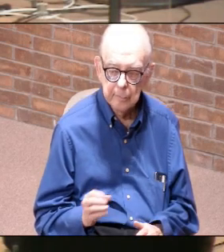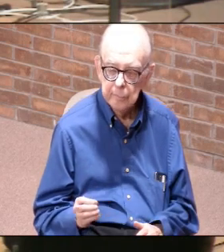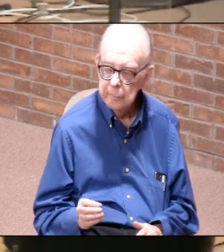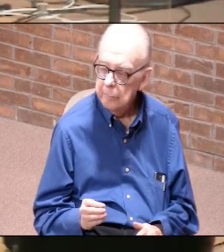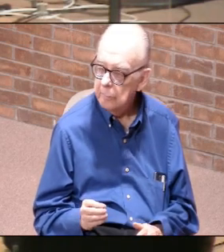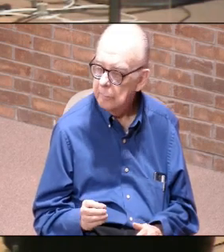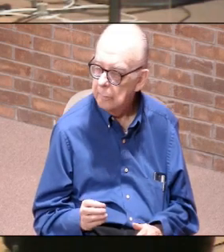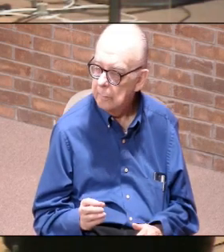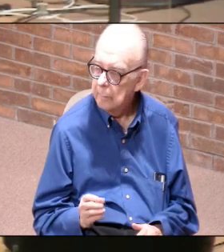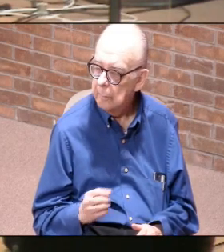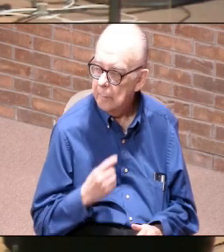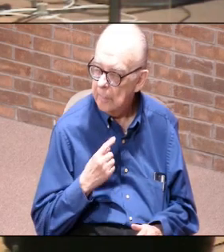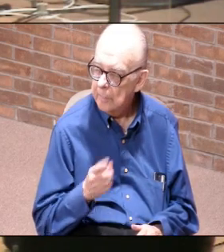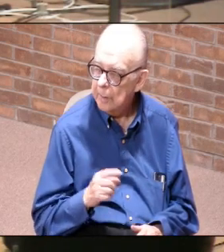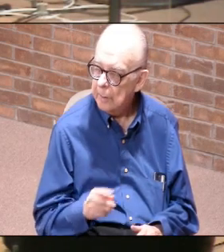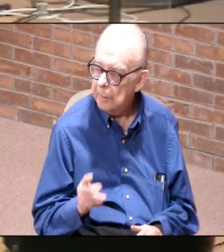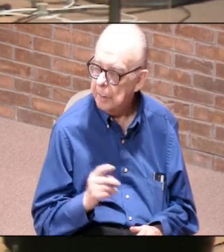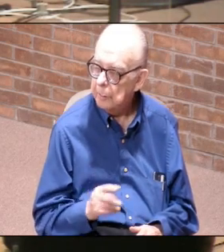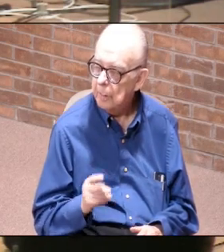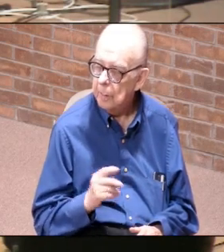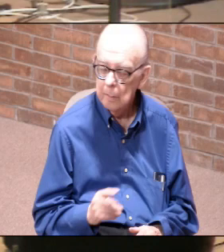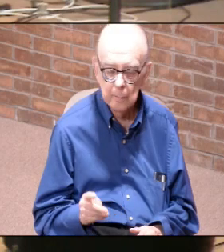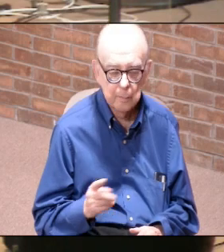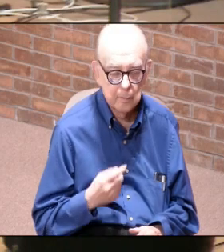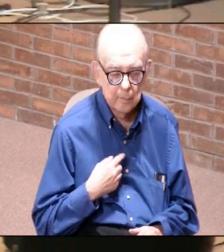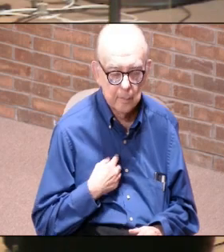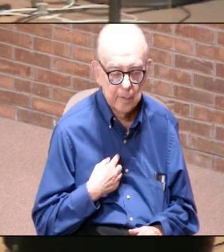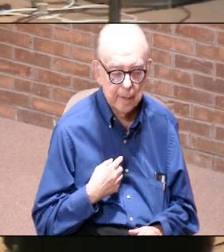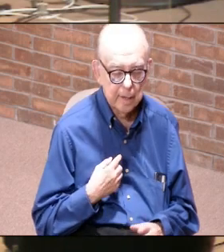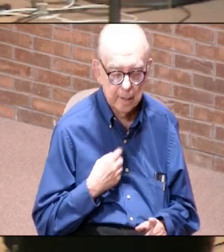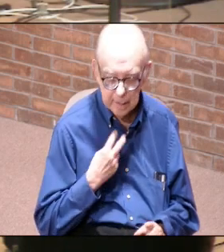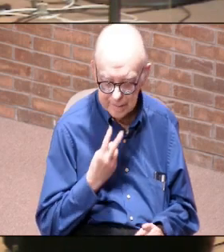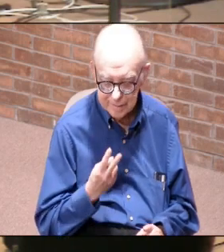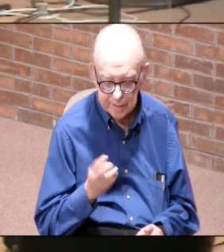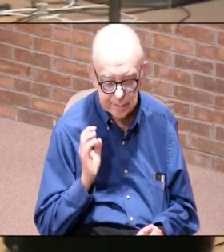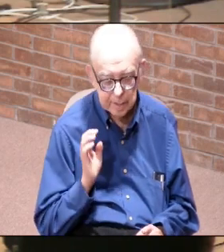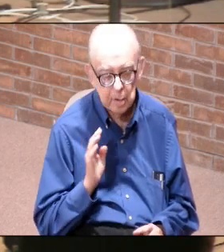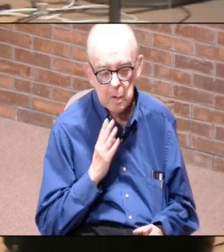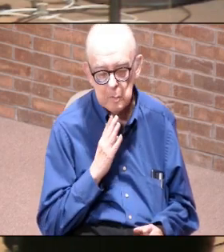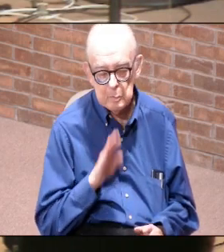And tell them that I see